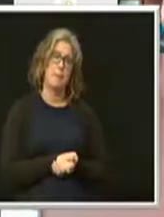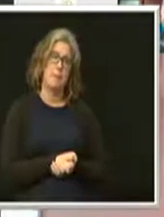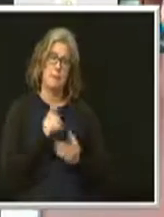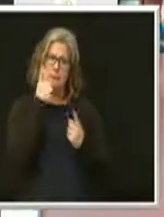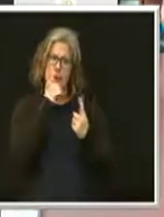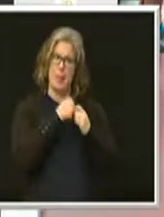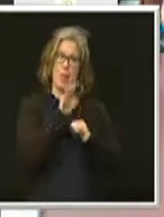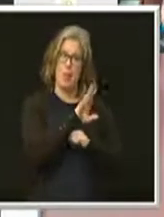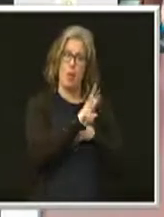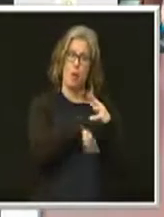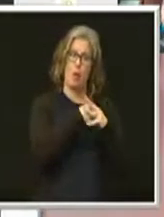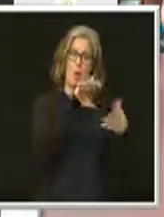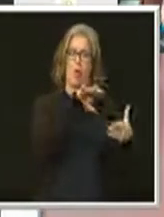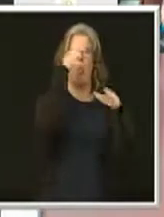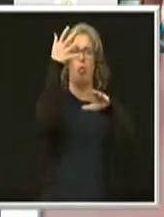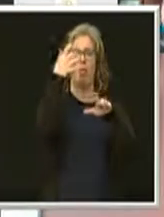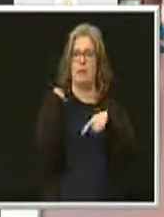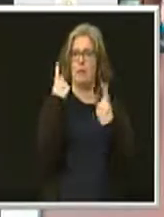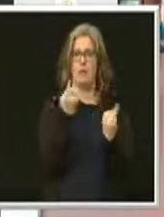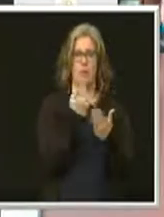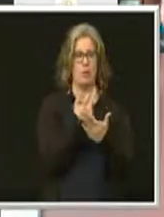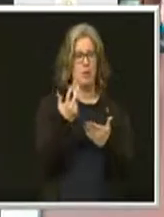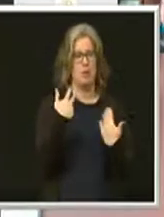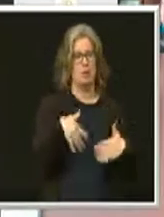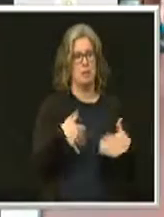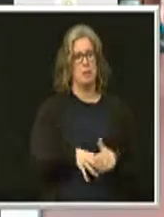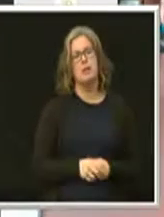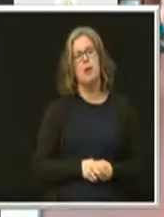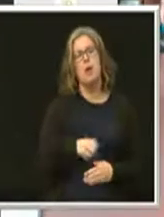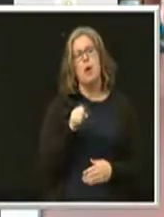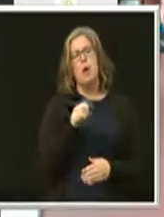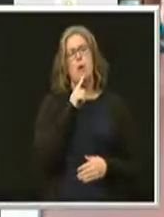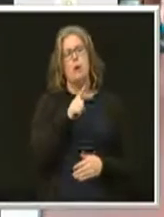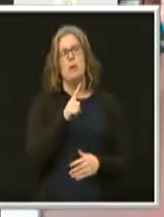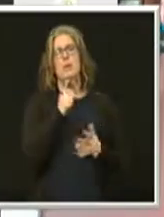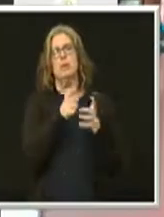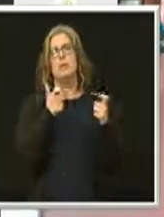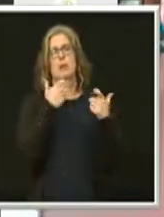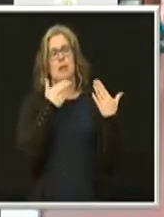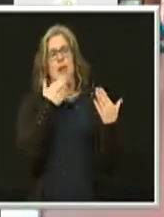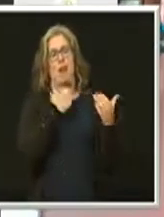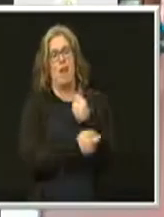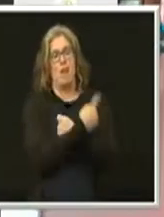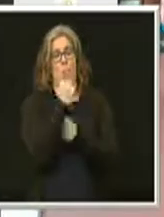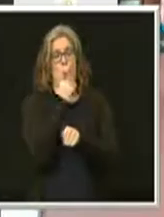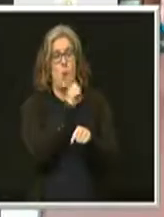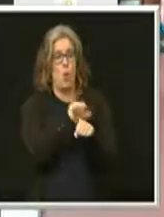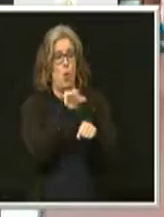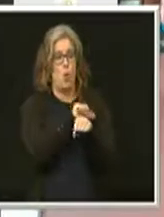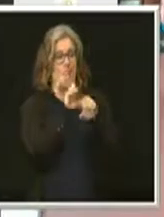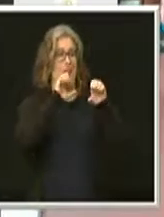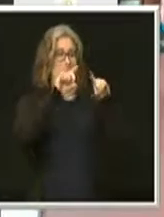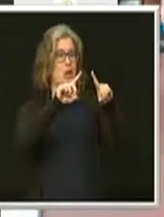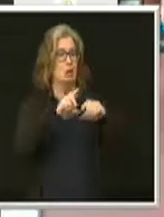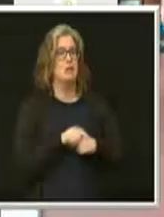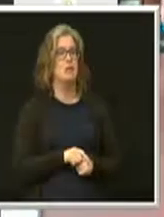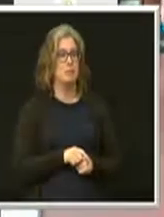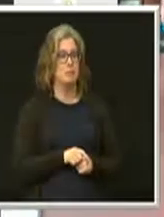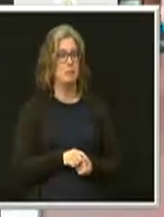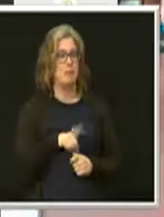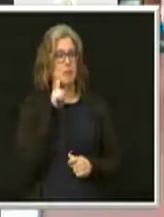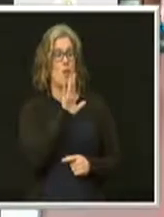about how their world's been disrupted these past 3 weeks. So I want to send a big thank you to everybody working in education